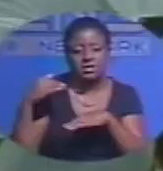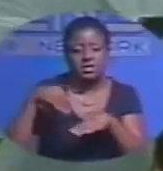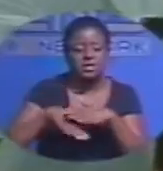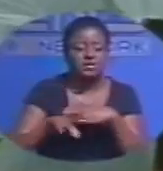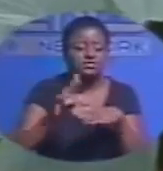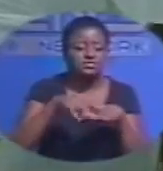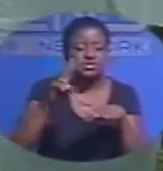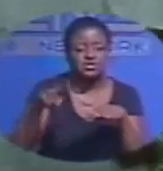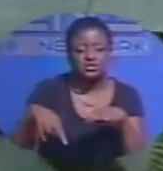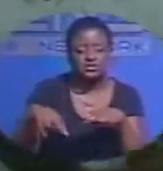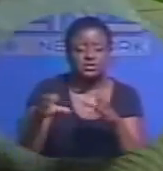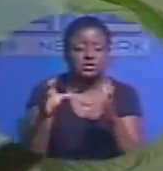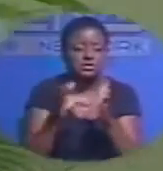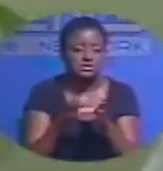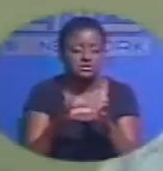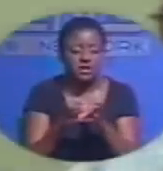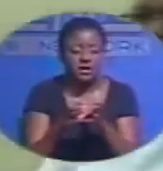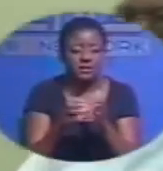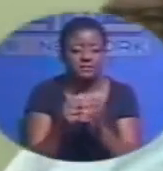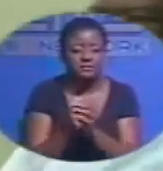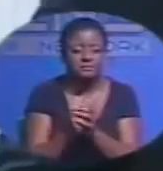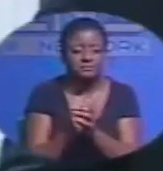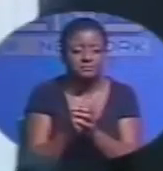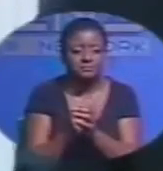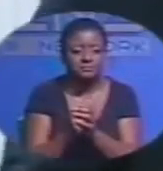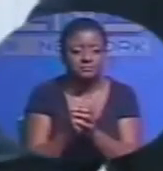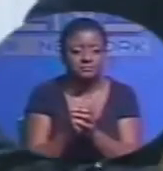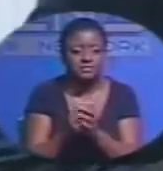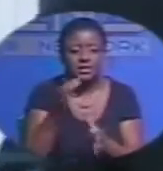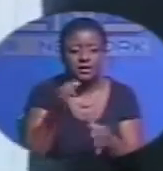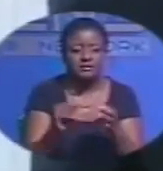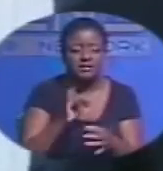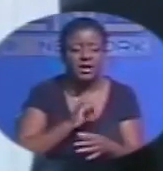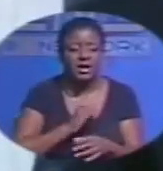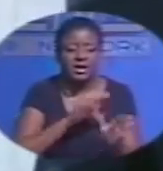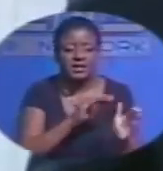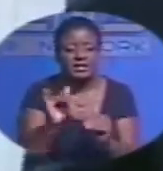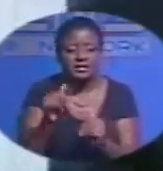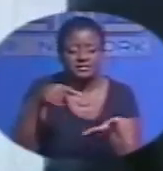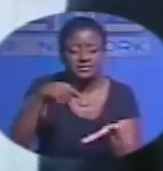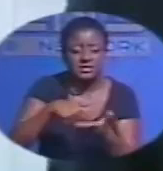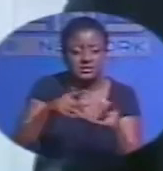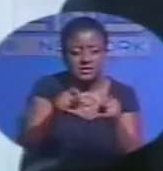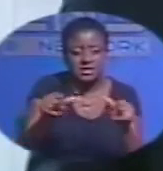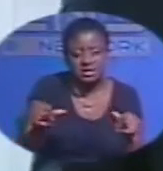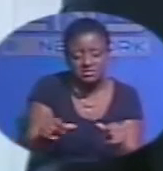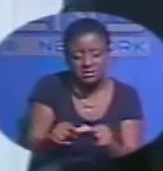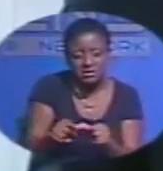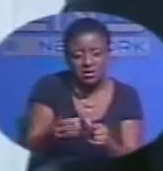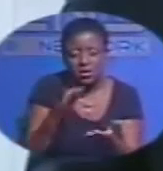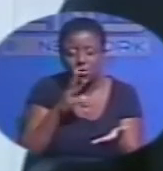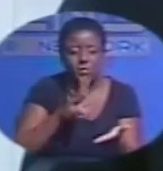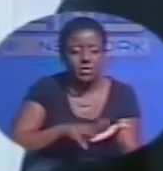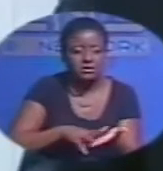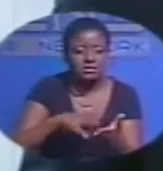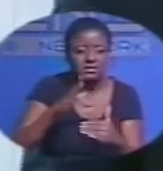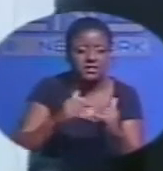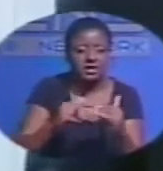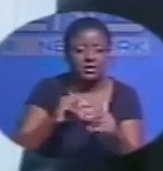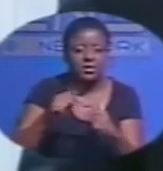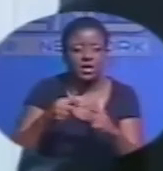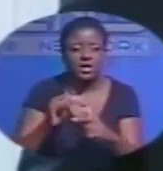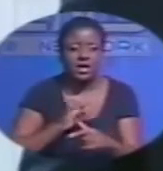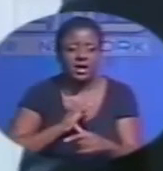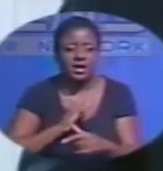while addressing other social ills in the inner city community. If I leave this area worse than it was when I was a boy, shame